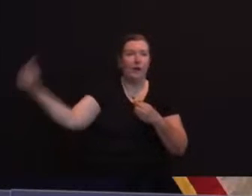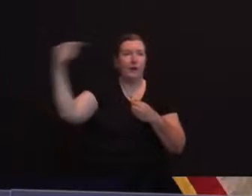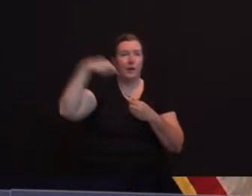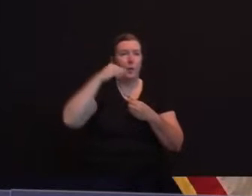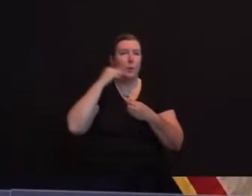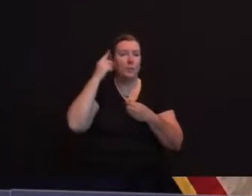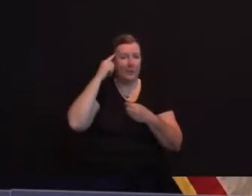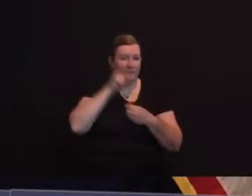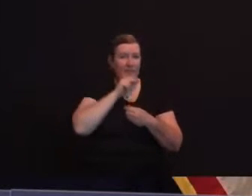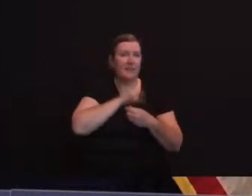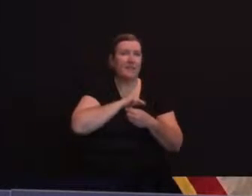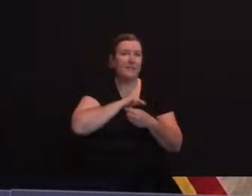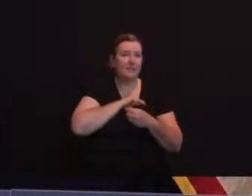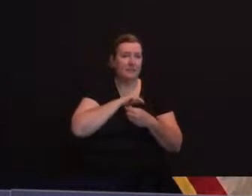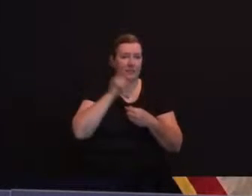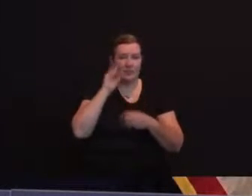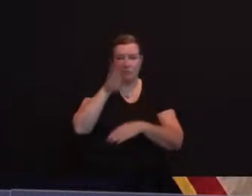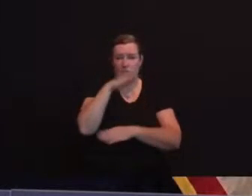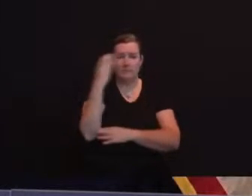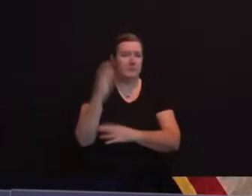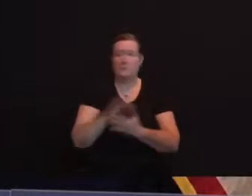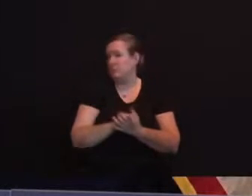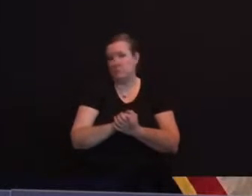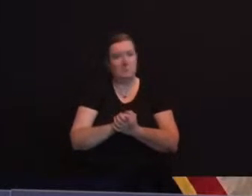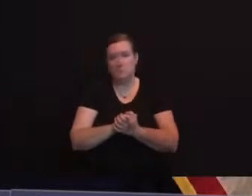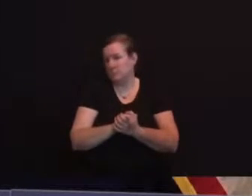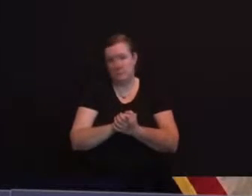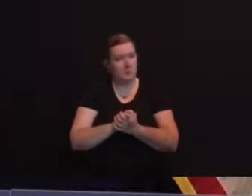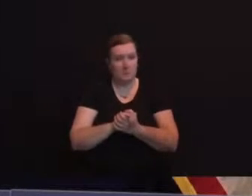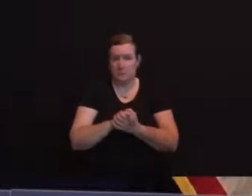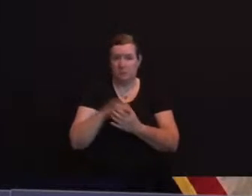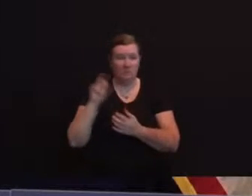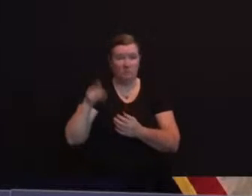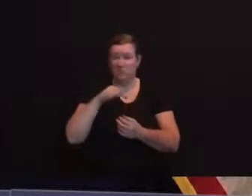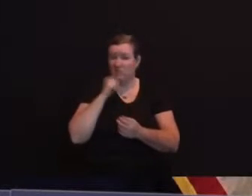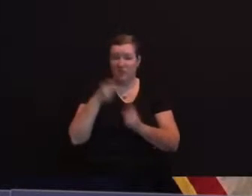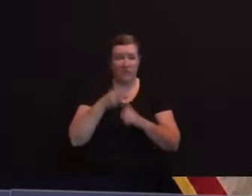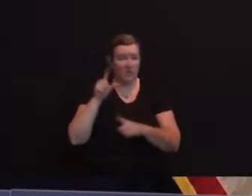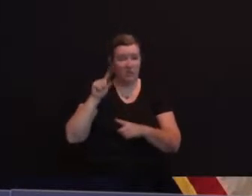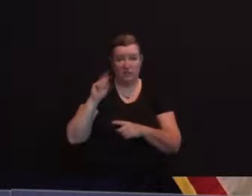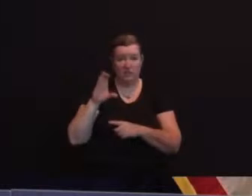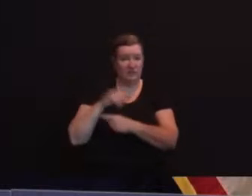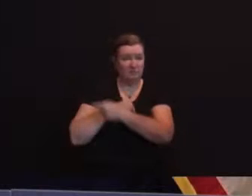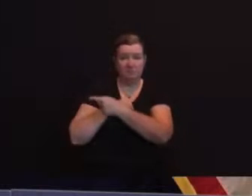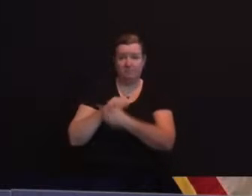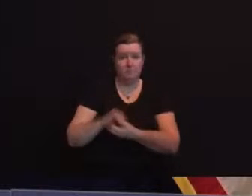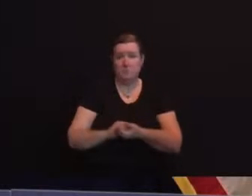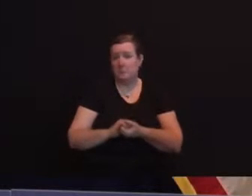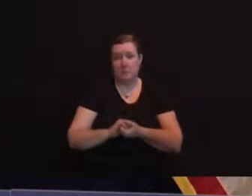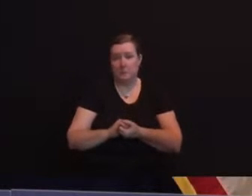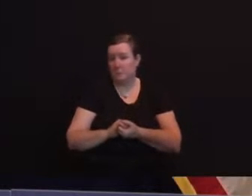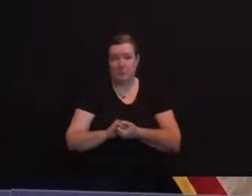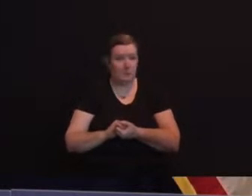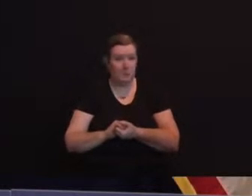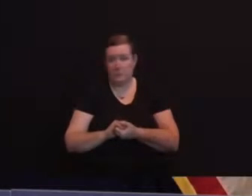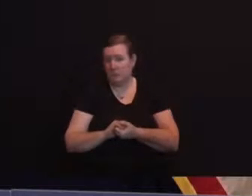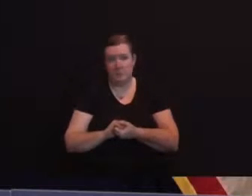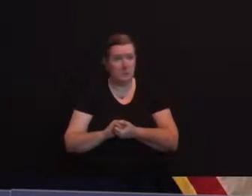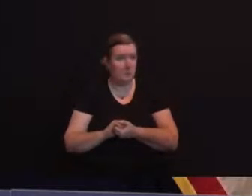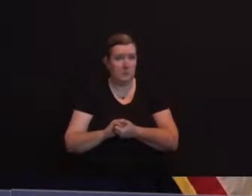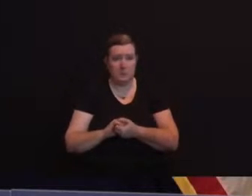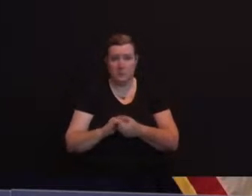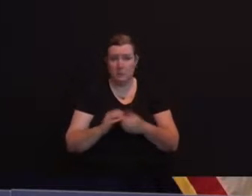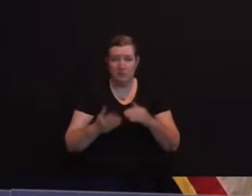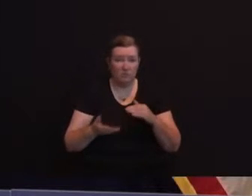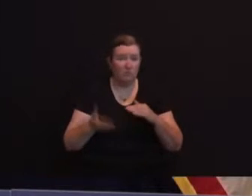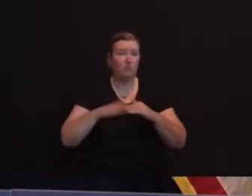facilities for holiday celebrations or gatherings. Individuals at increased risk of severe illness from